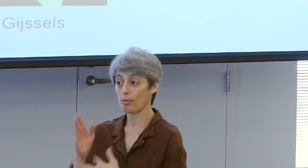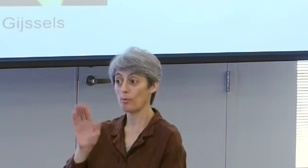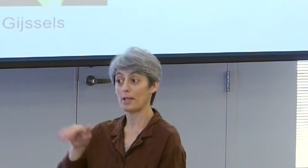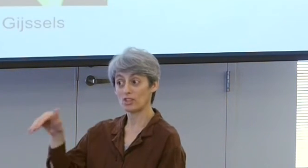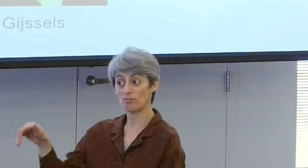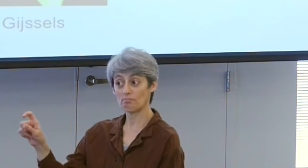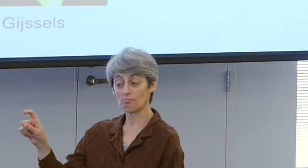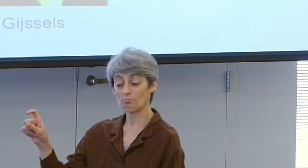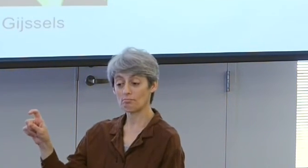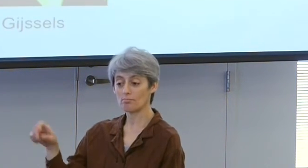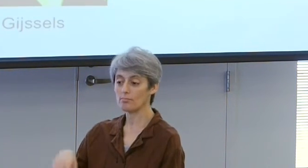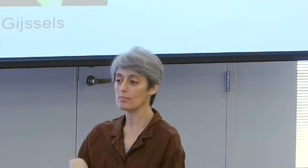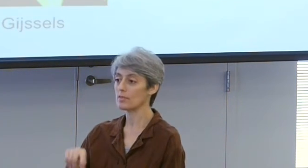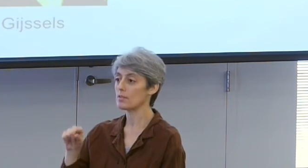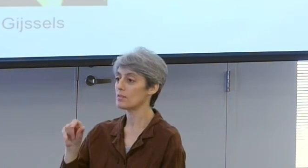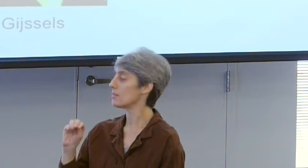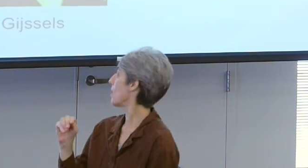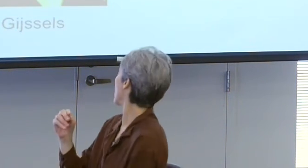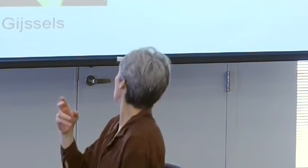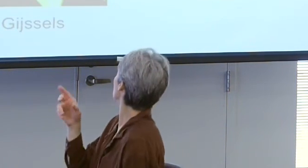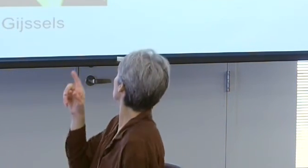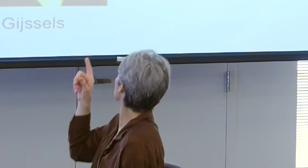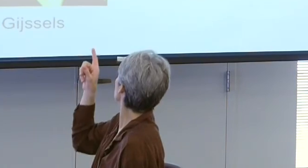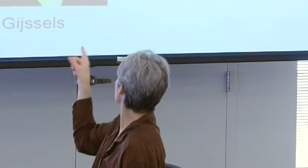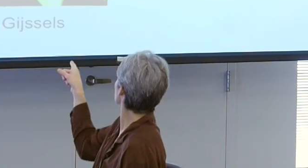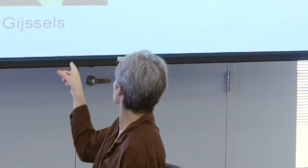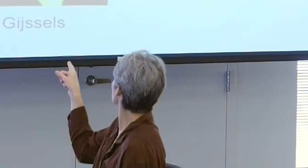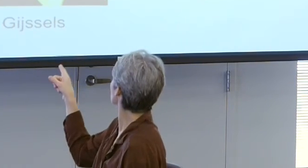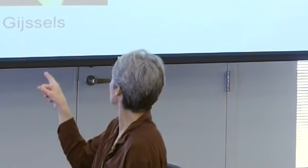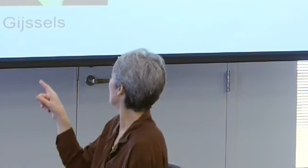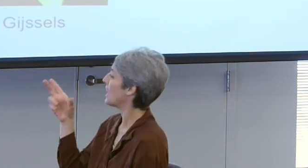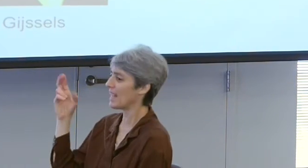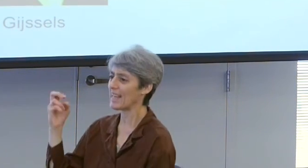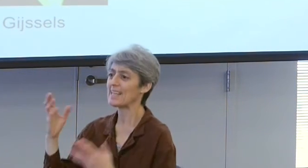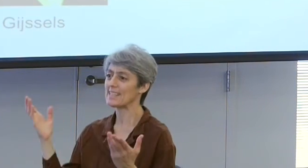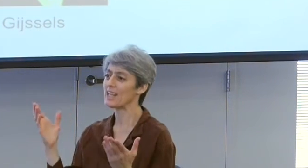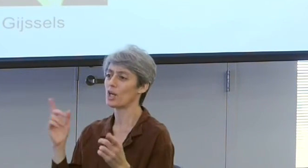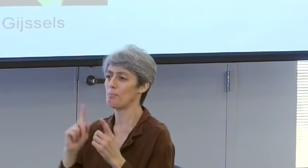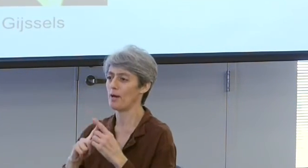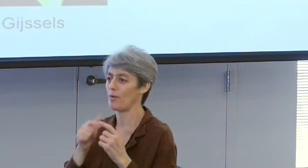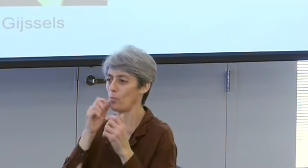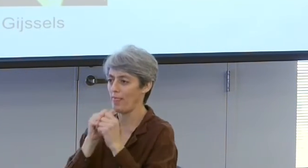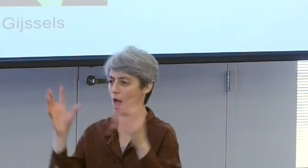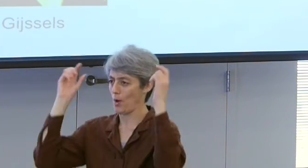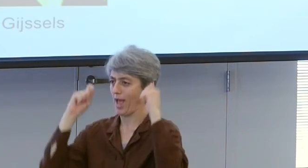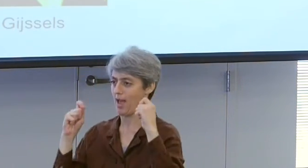Well, Tom Keisels, who is here without his stovepipe,